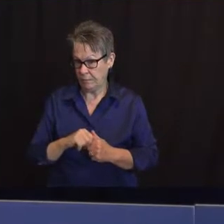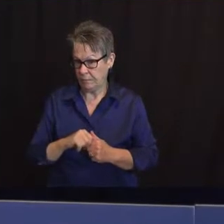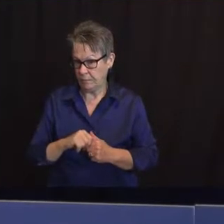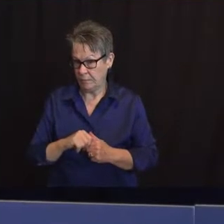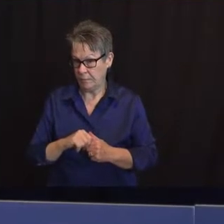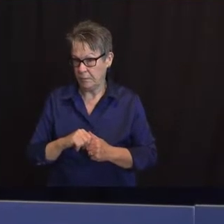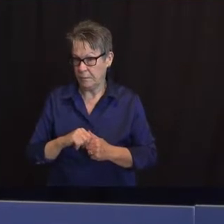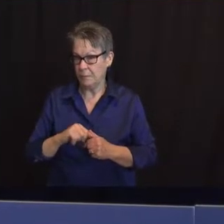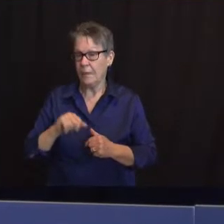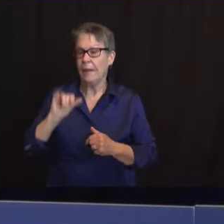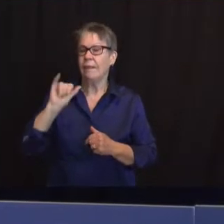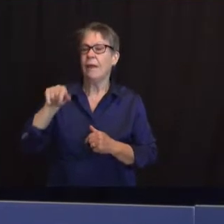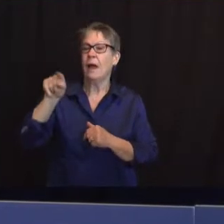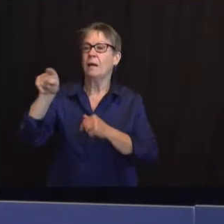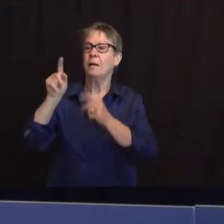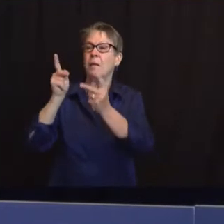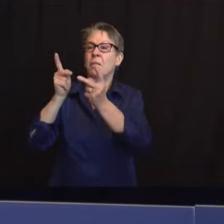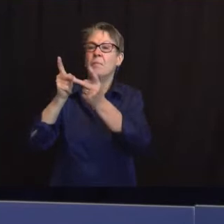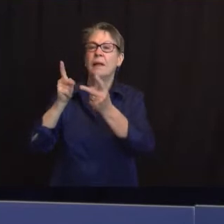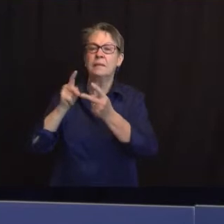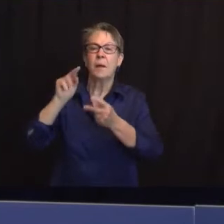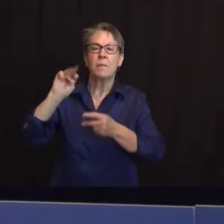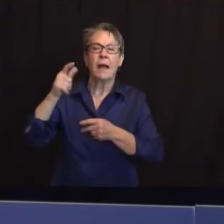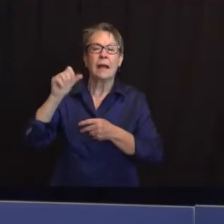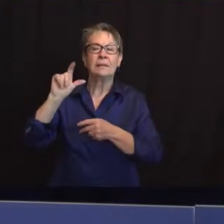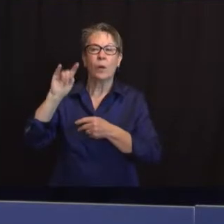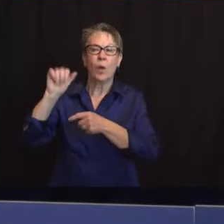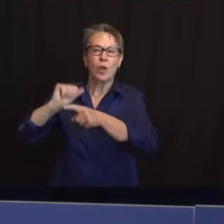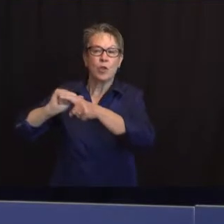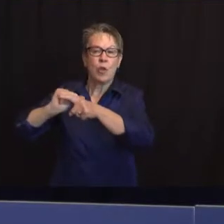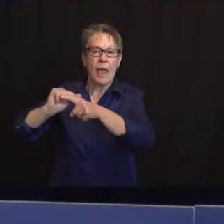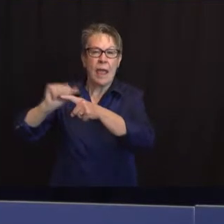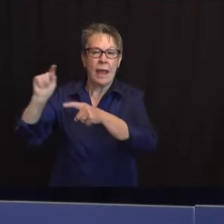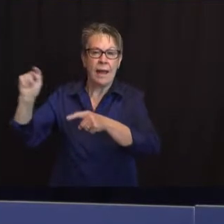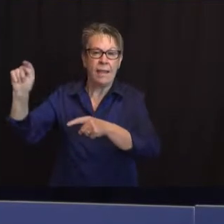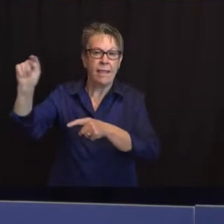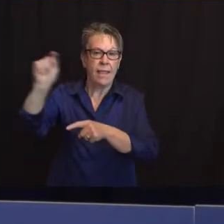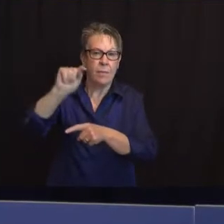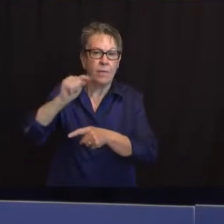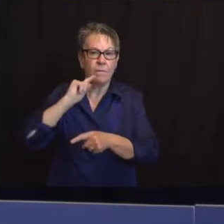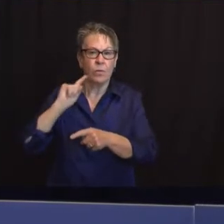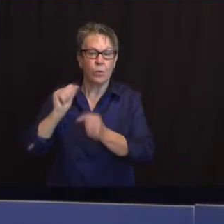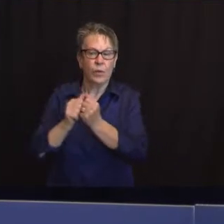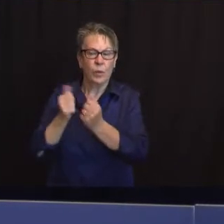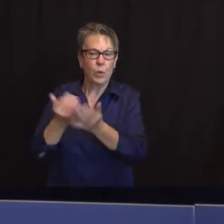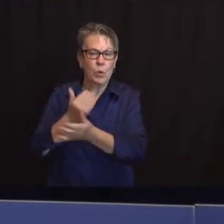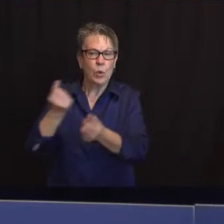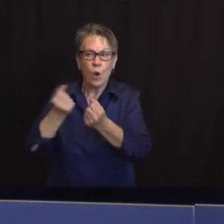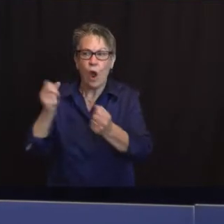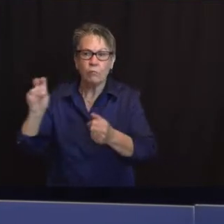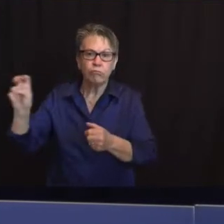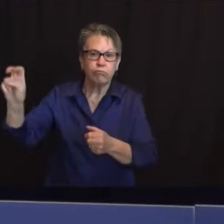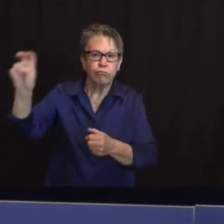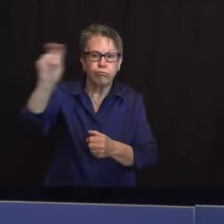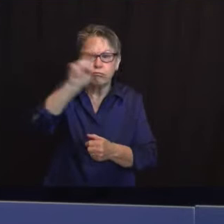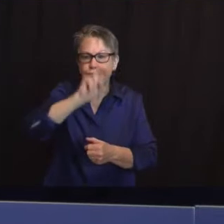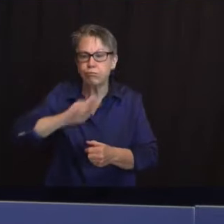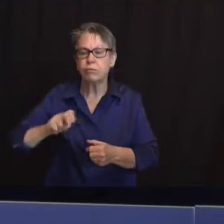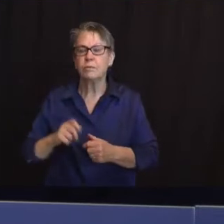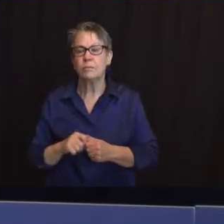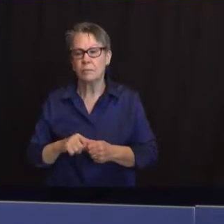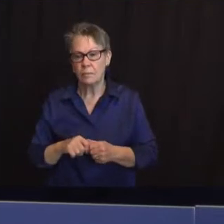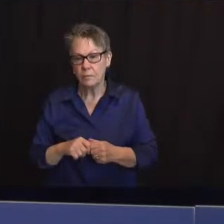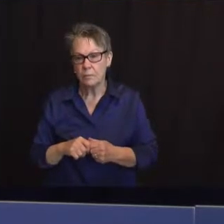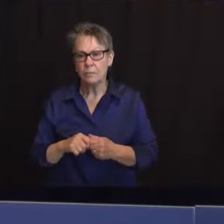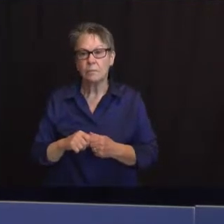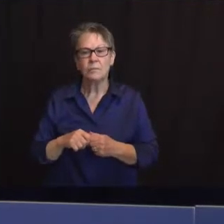use other vans? The vans had to be a certain size to be able to do what is considered a medical intervention, which is giving